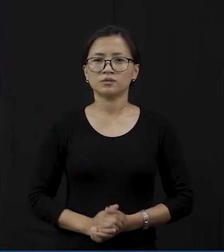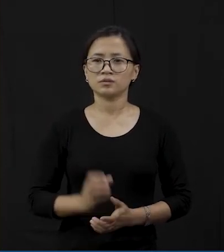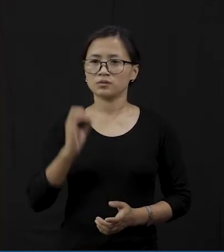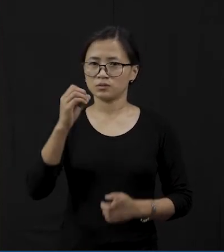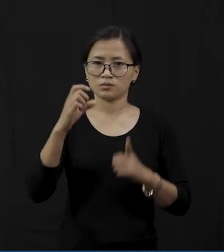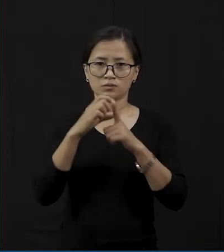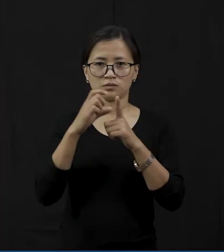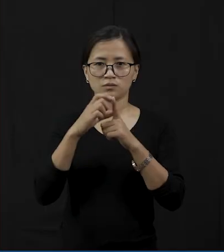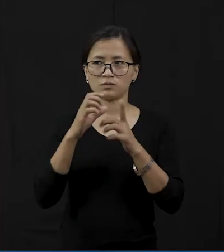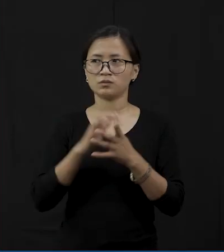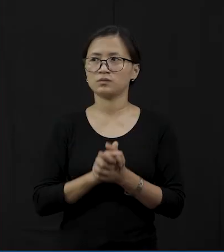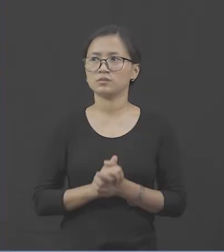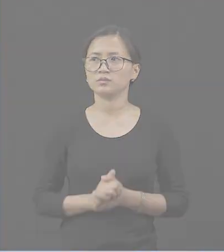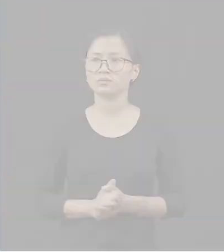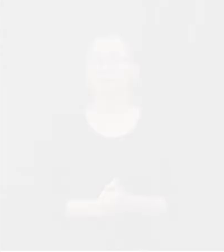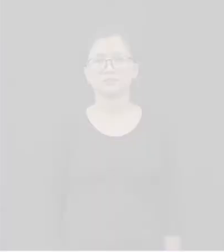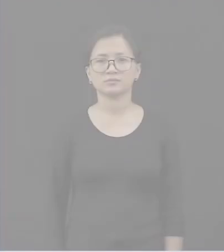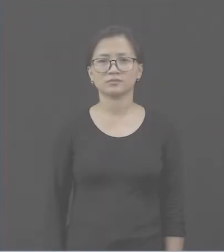odd.